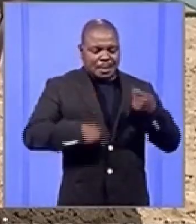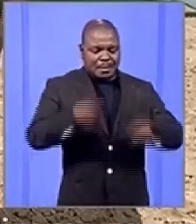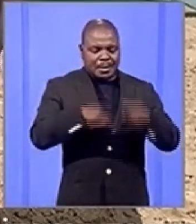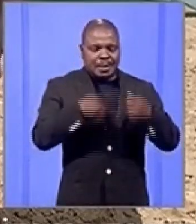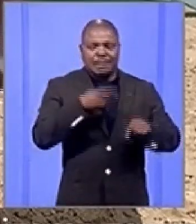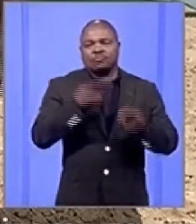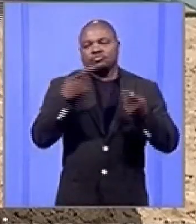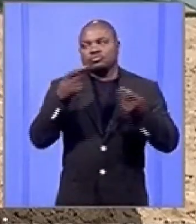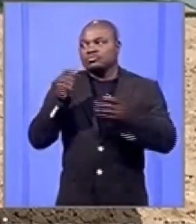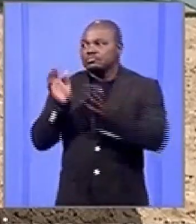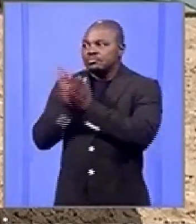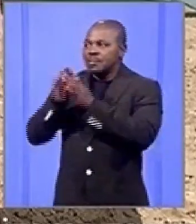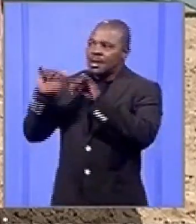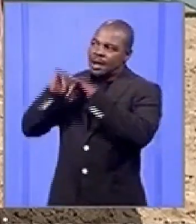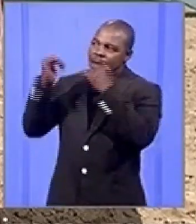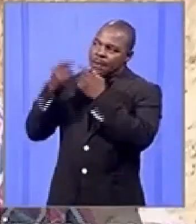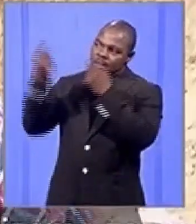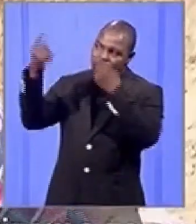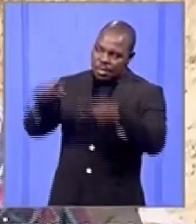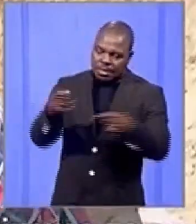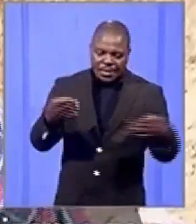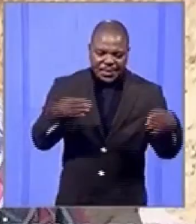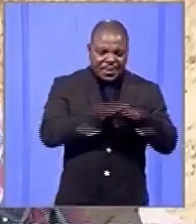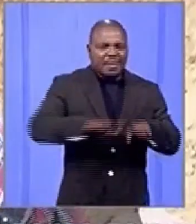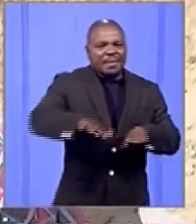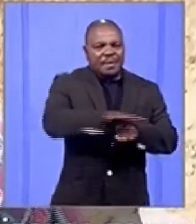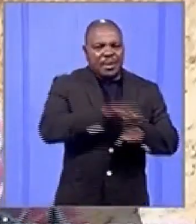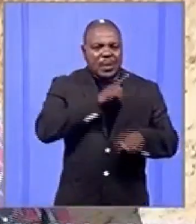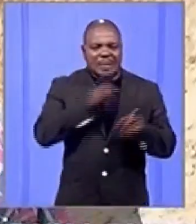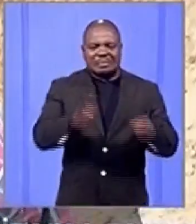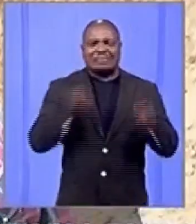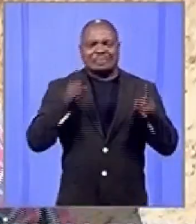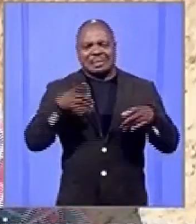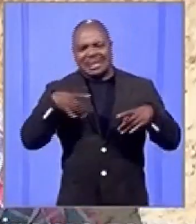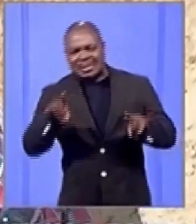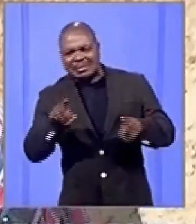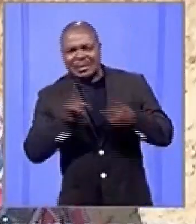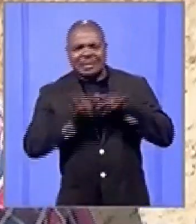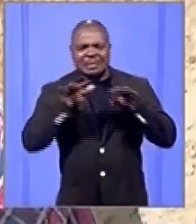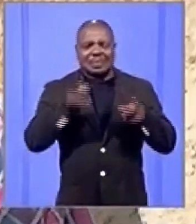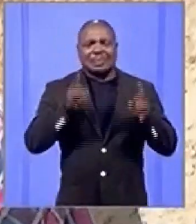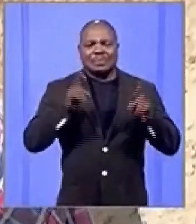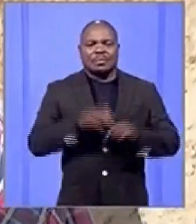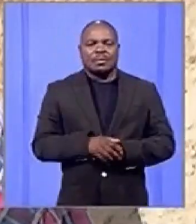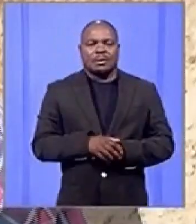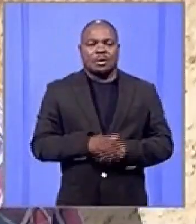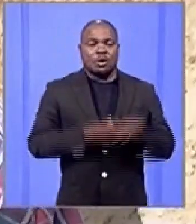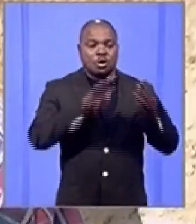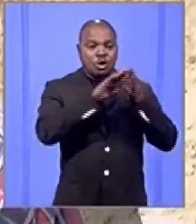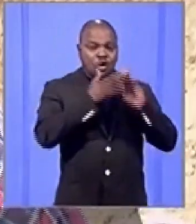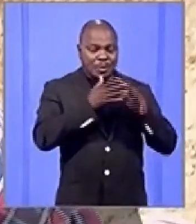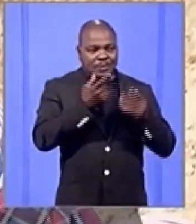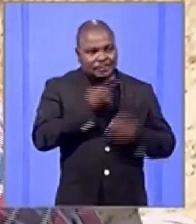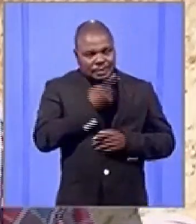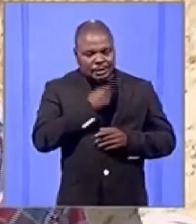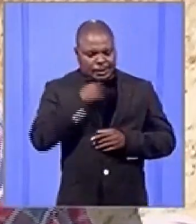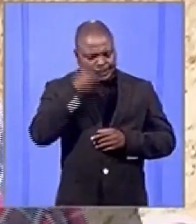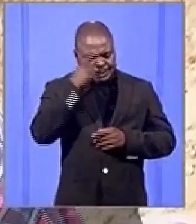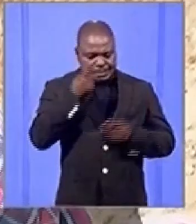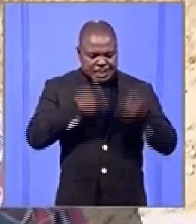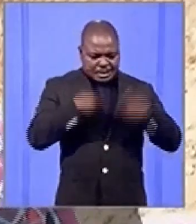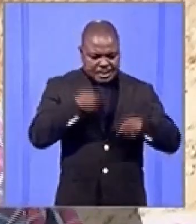beya maphelo a bona le a diphoofolo kotsing. E fela go bile le mo le gore re le setšhaba ra kgona go tlatša mo re ka kgonago then ra kgona gore motho